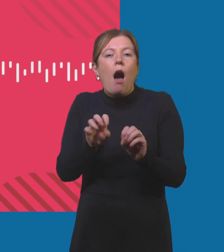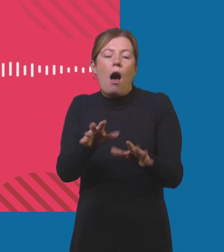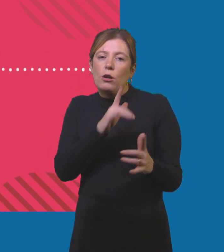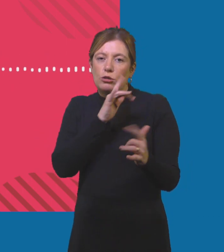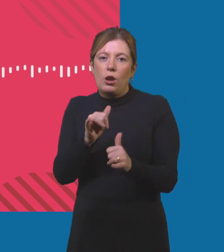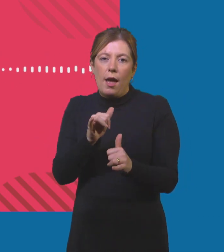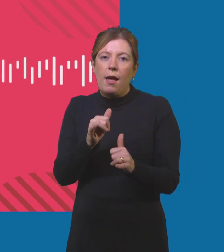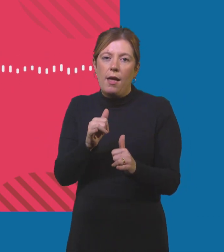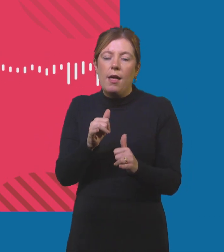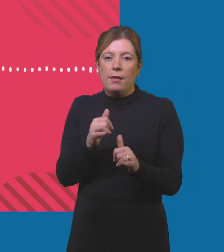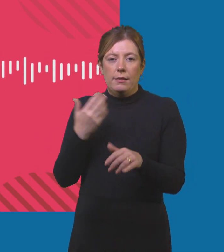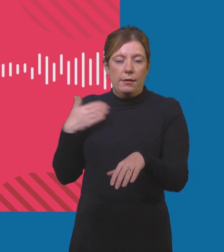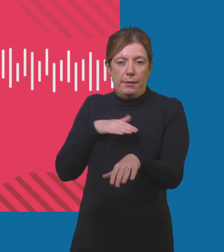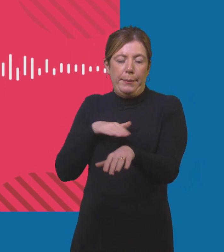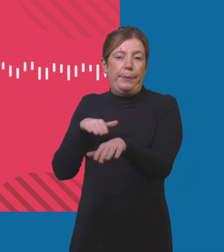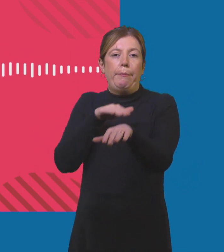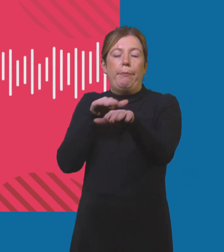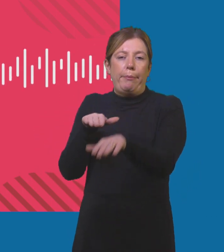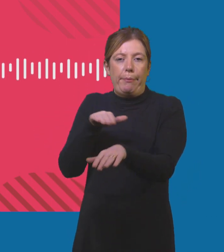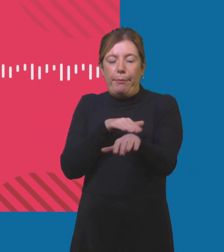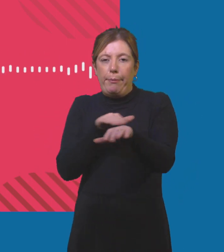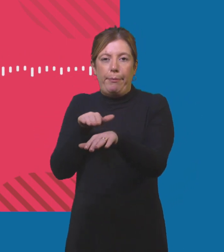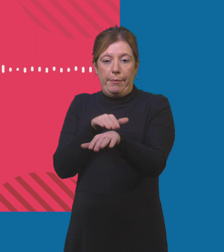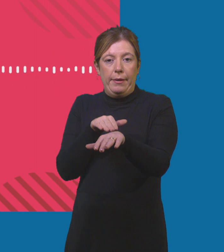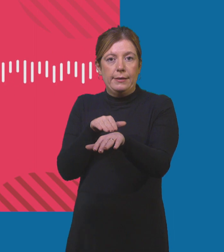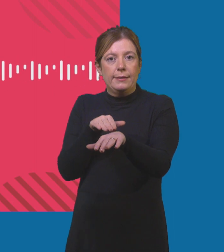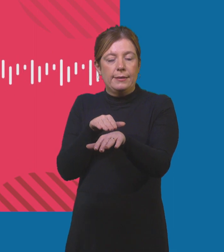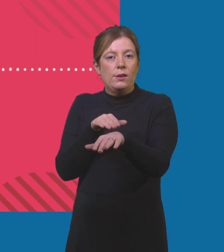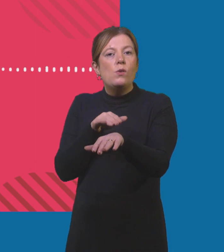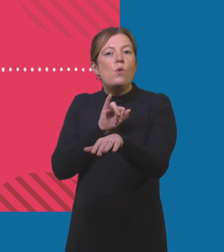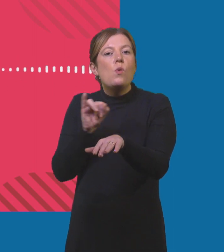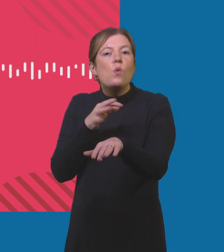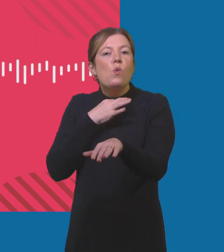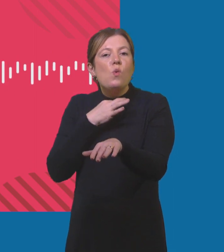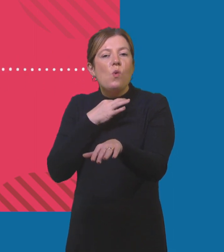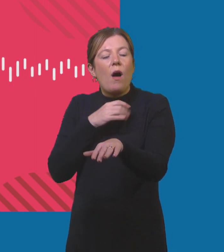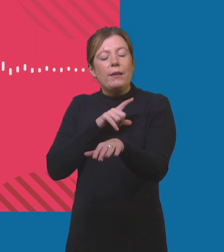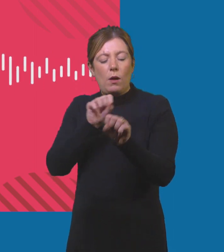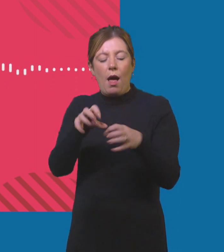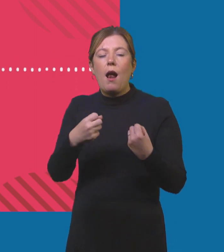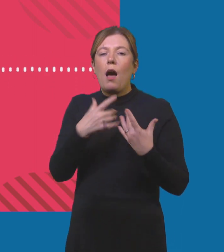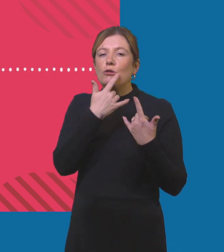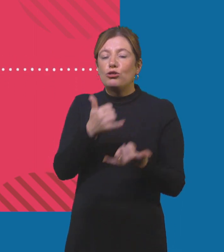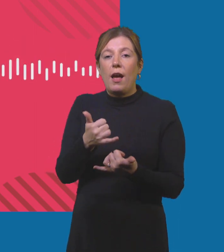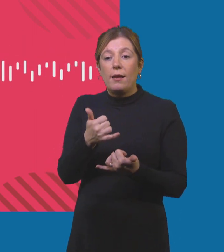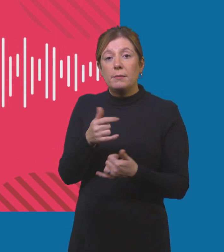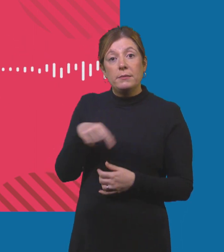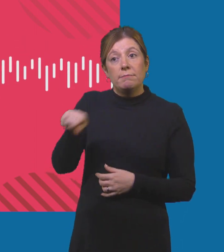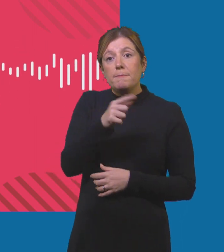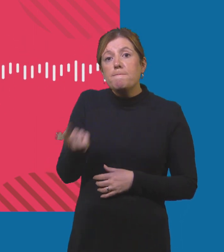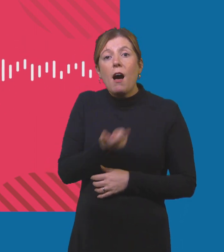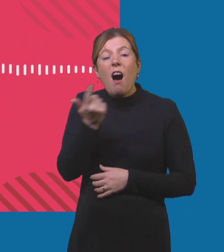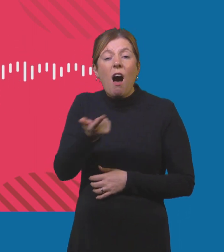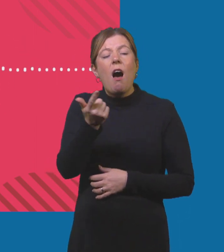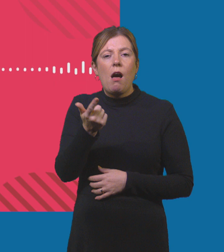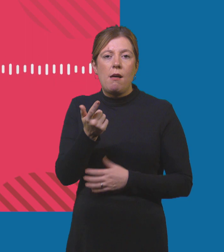coming from behind can't see you and it's foggy and you're driving much slower than they are, it's going to be a big problem. Other than that, if you're heading out on a long journey, just make sure